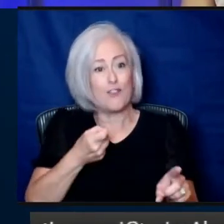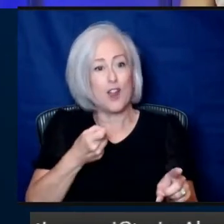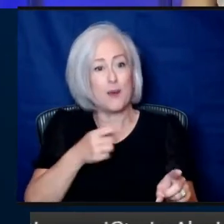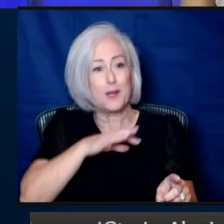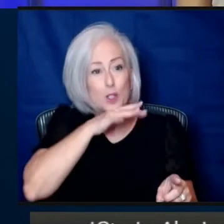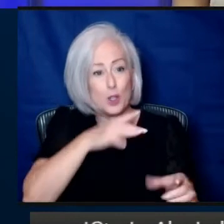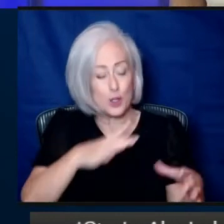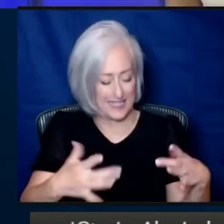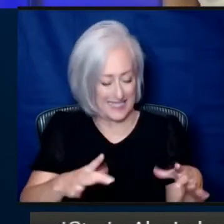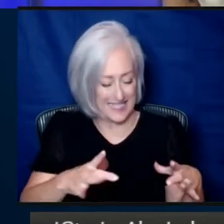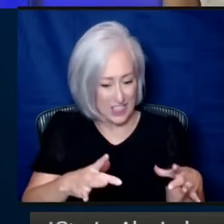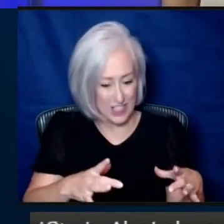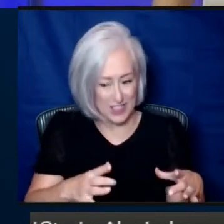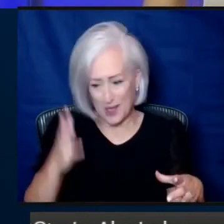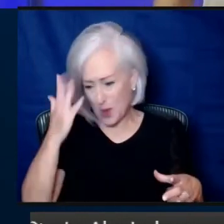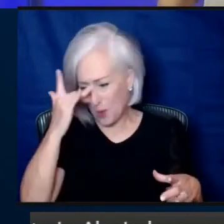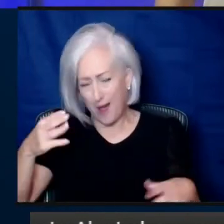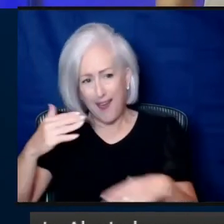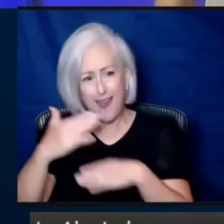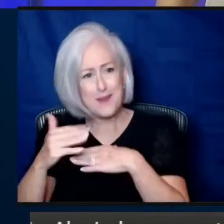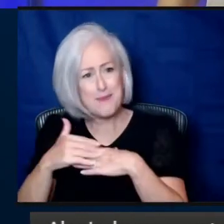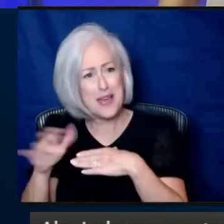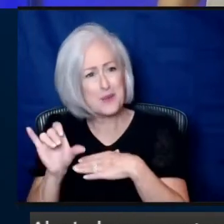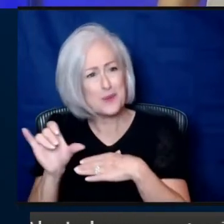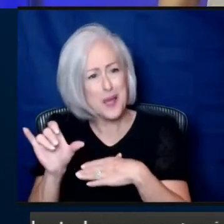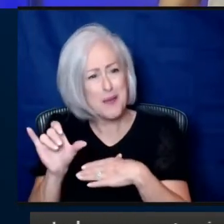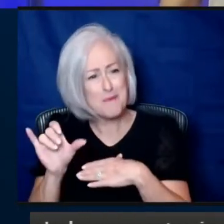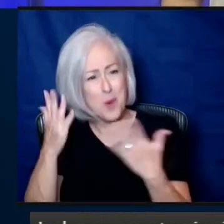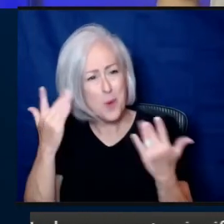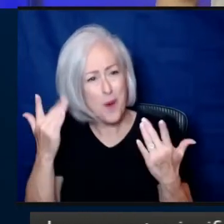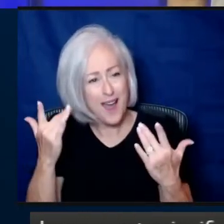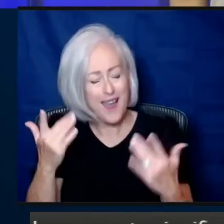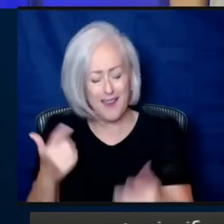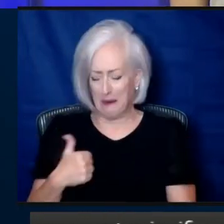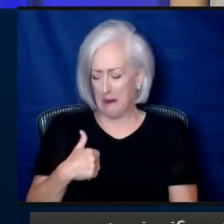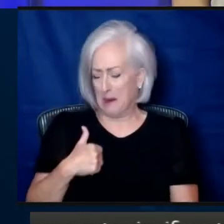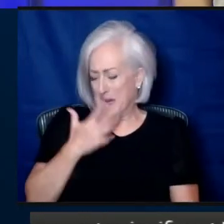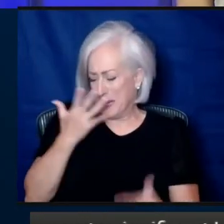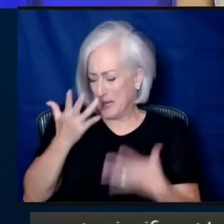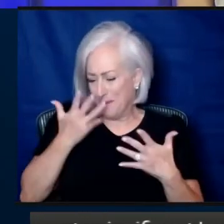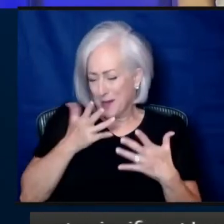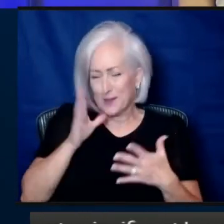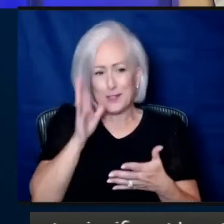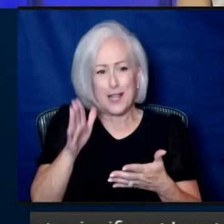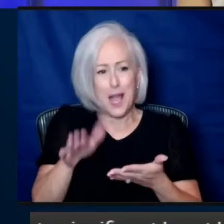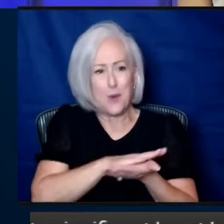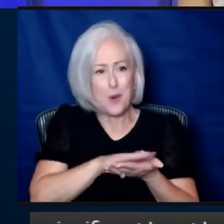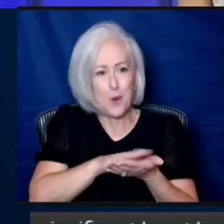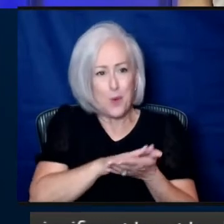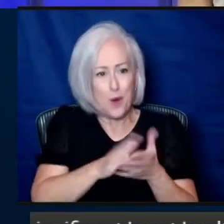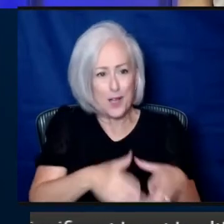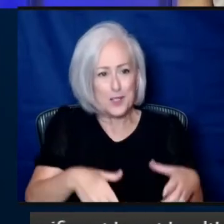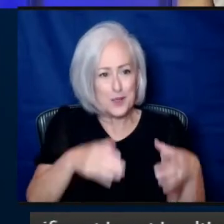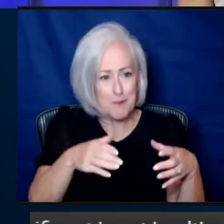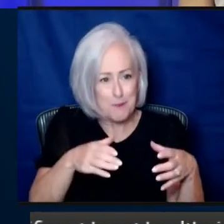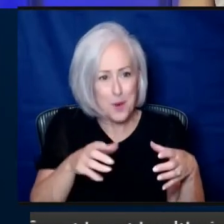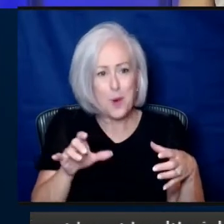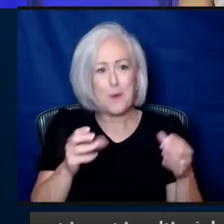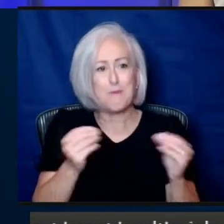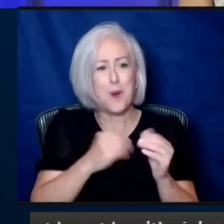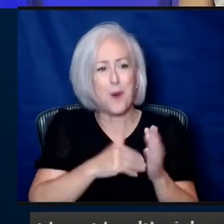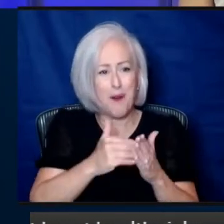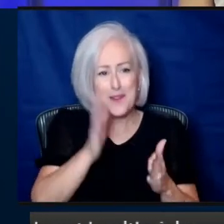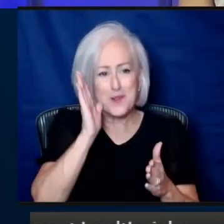dog eat off a dirty bowl. Yeah. I've been shamed. I will wash Gracie's bowl more often. Buster didn't get it either. Okay, so what's your